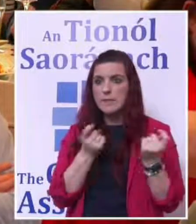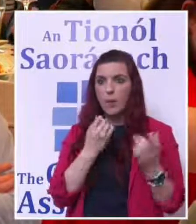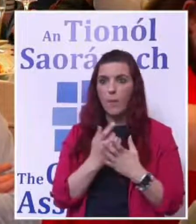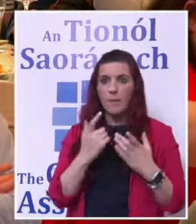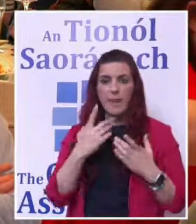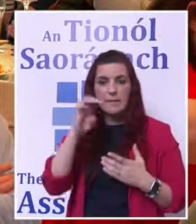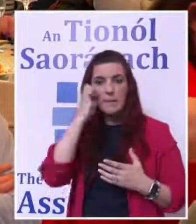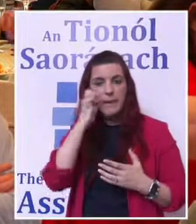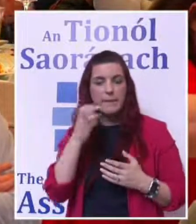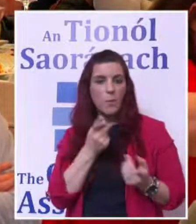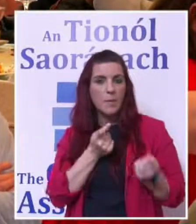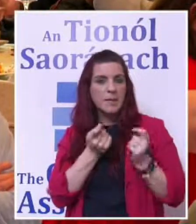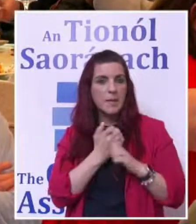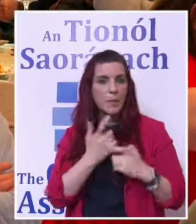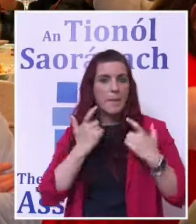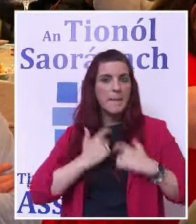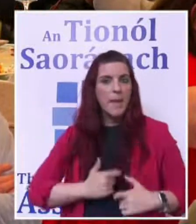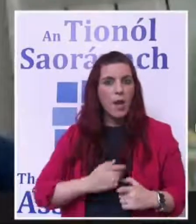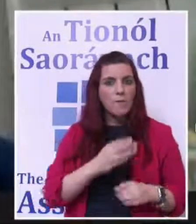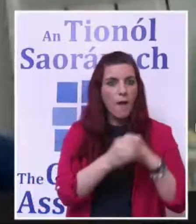office. And it's almost